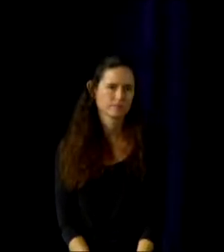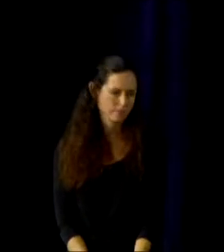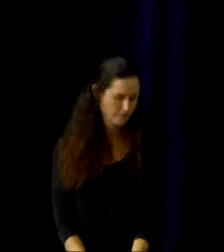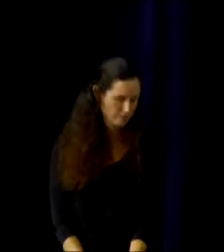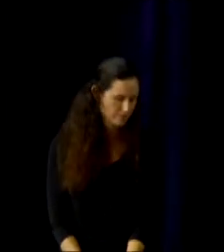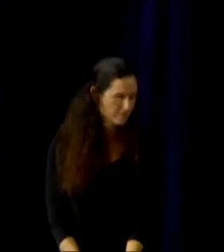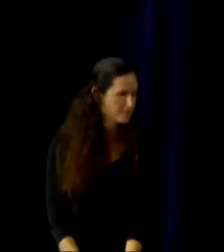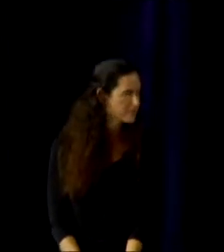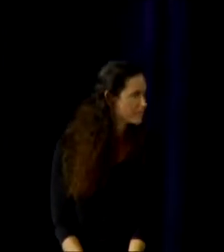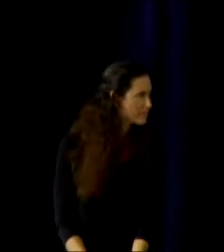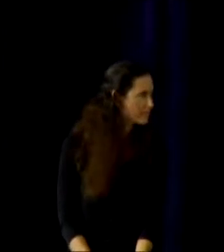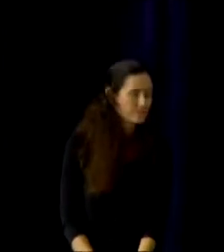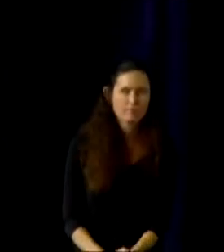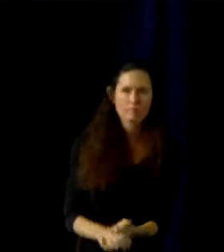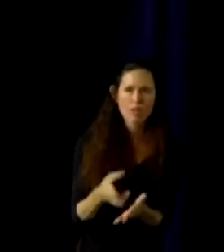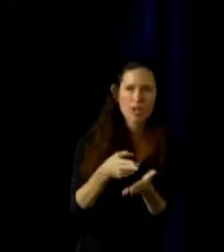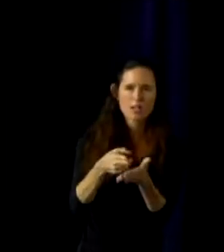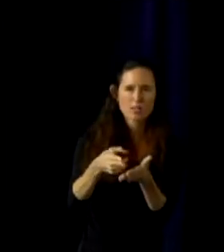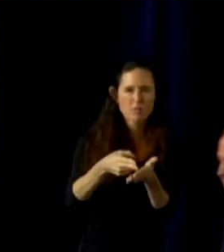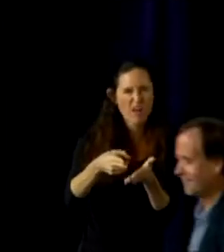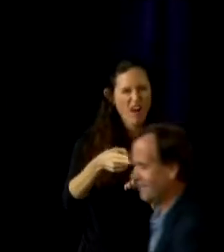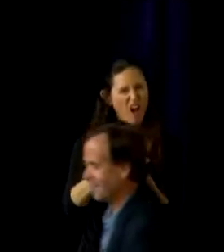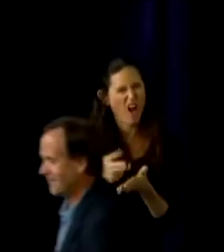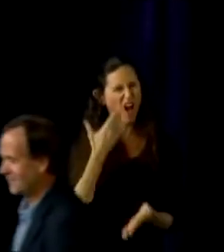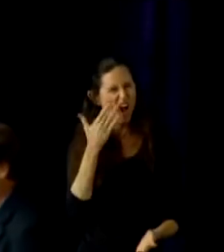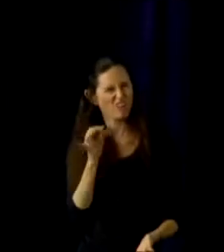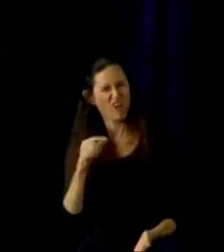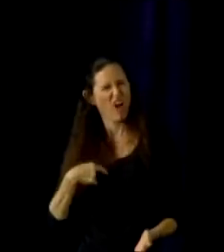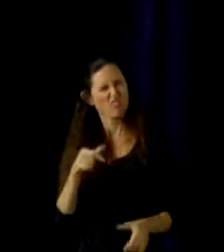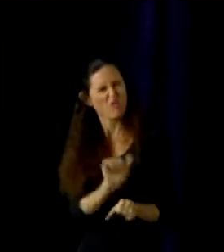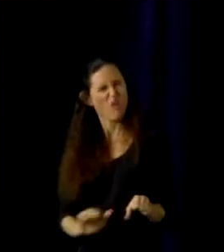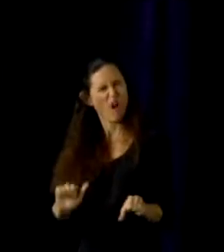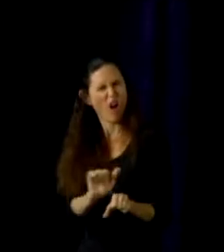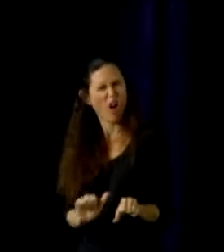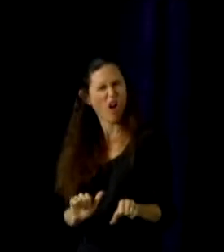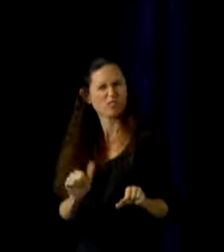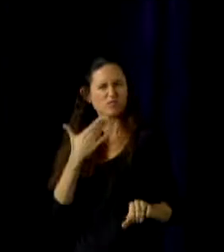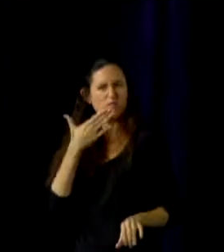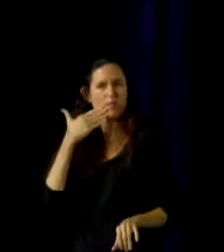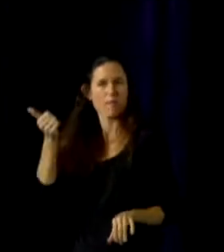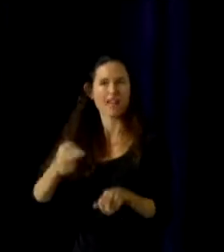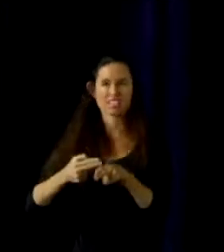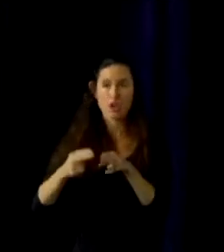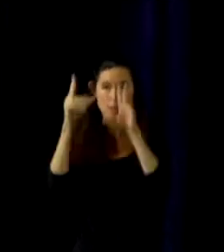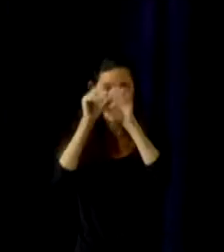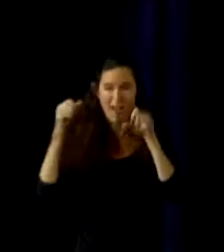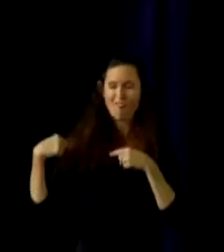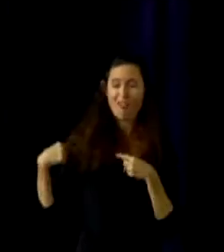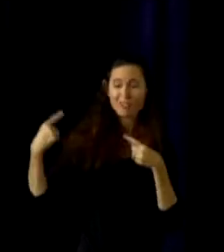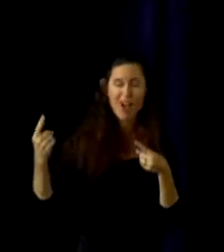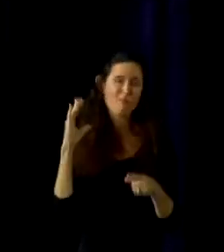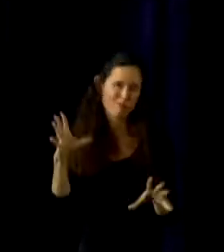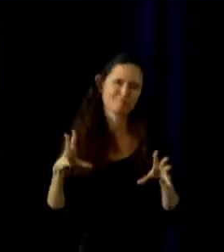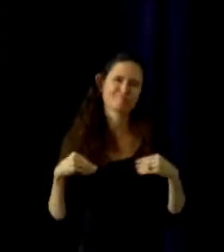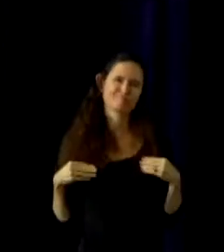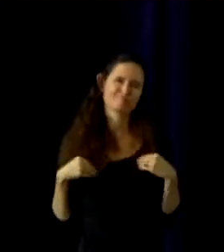You know, to be honest, I don't know how hard you have to work to be the greatest interim president of all time, but I'll take it, Joe.